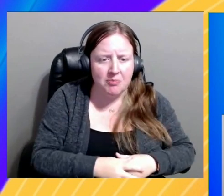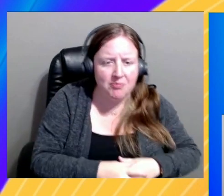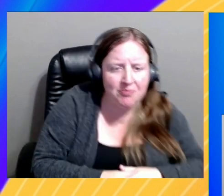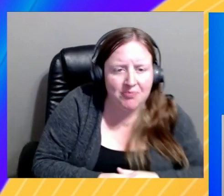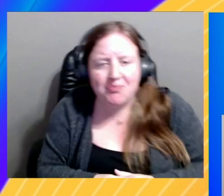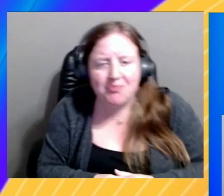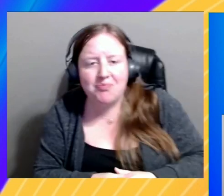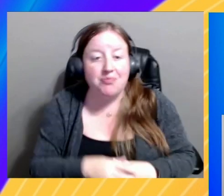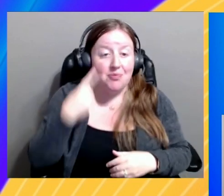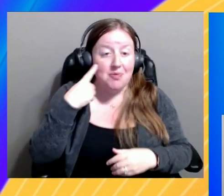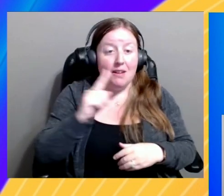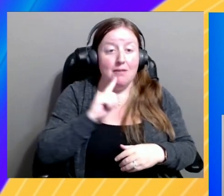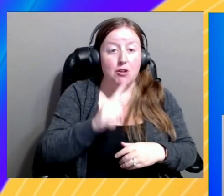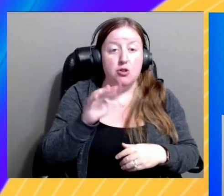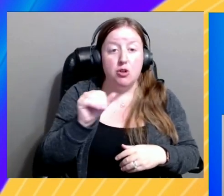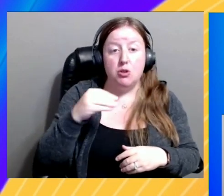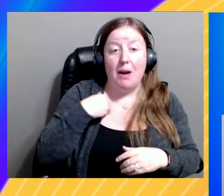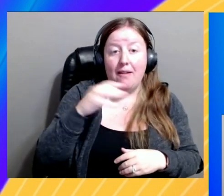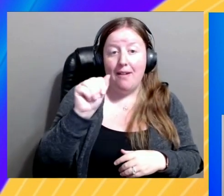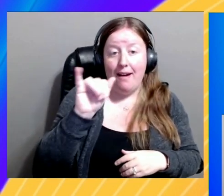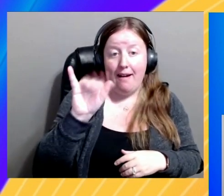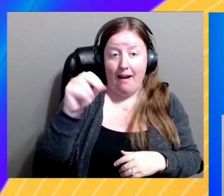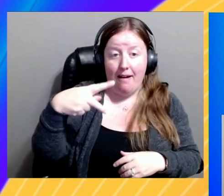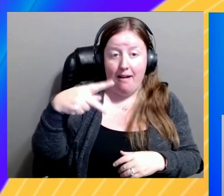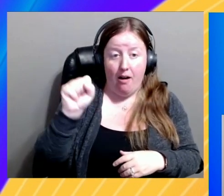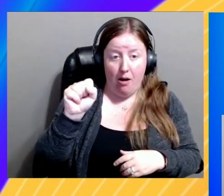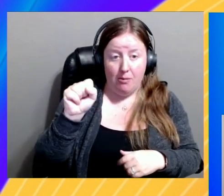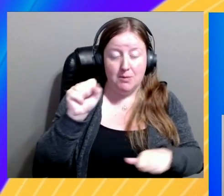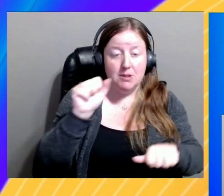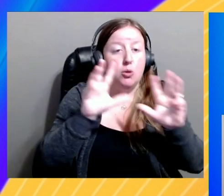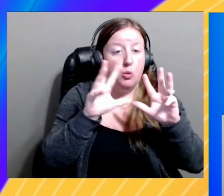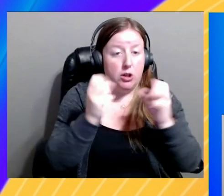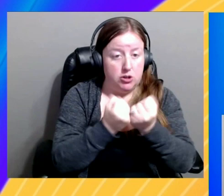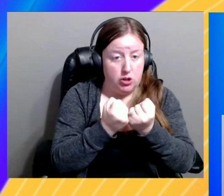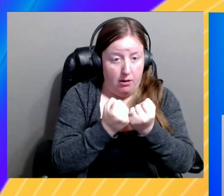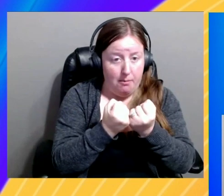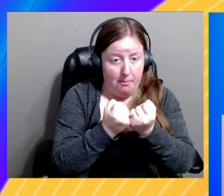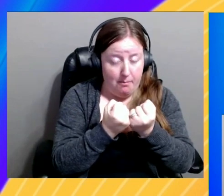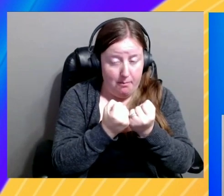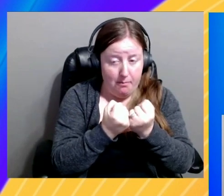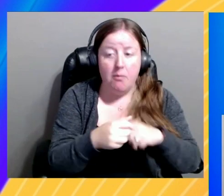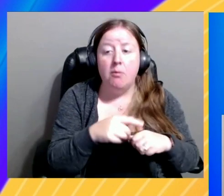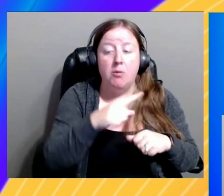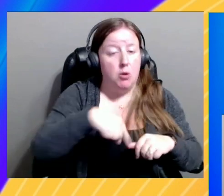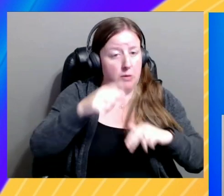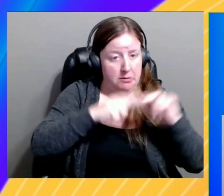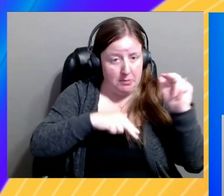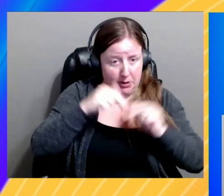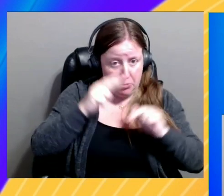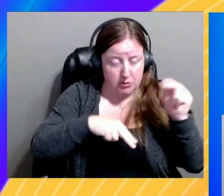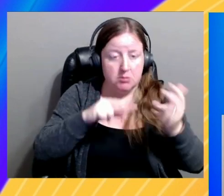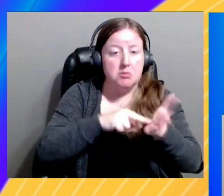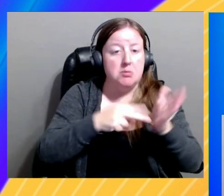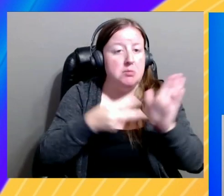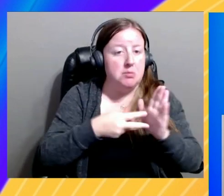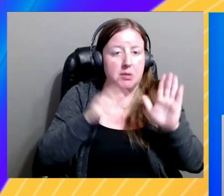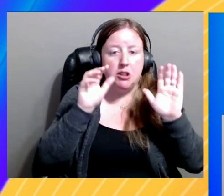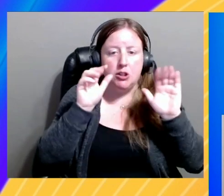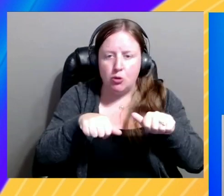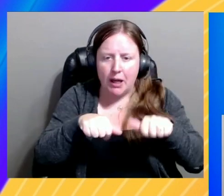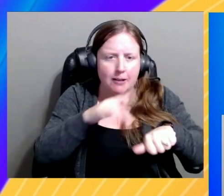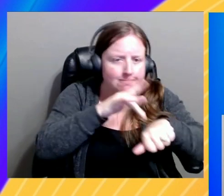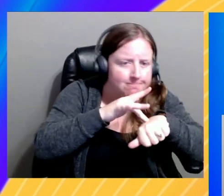have an AIOps workshop that we have built that allows you to get your hands on with an